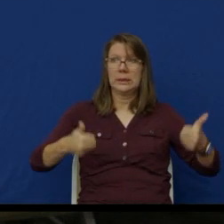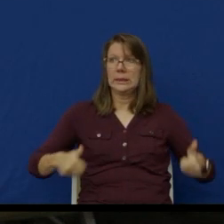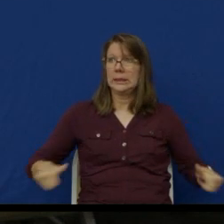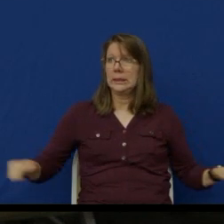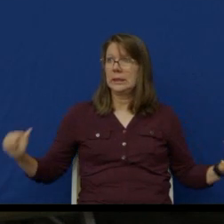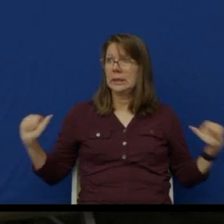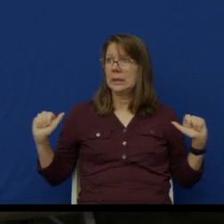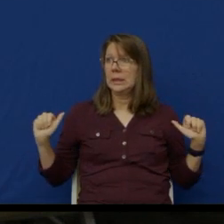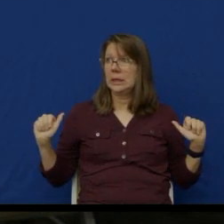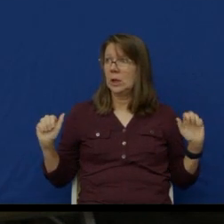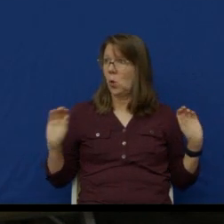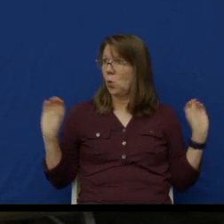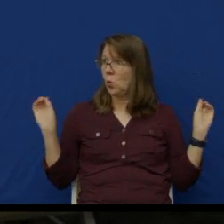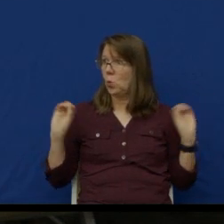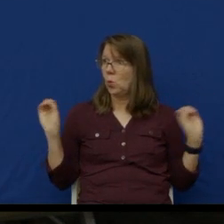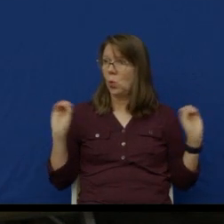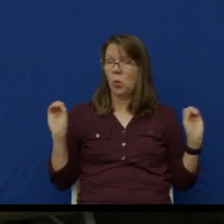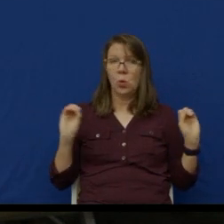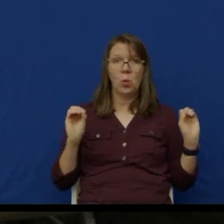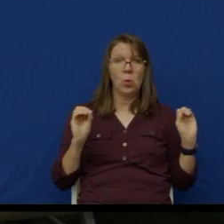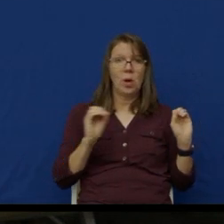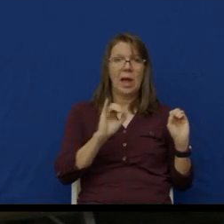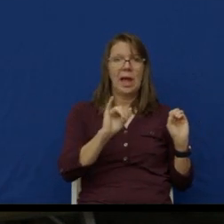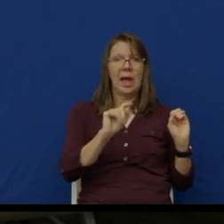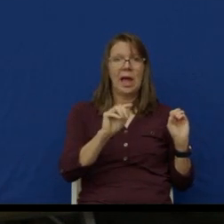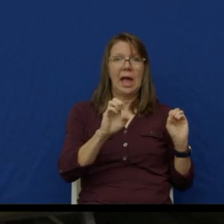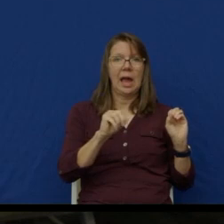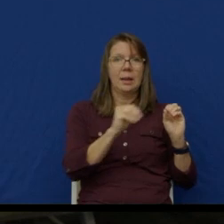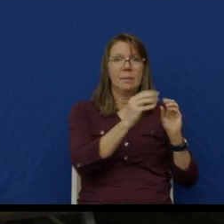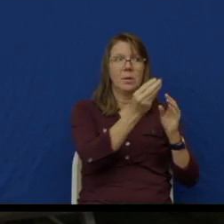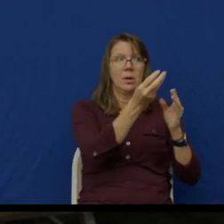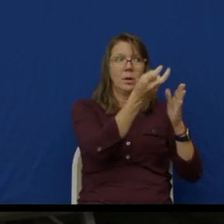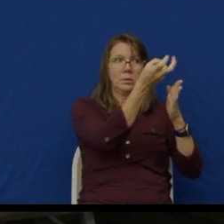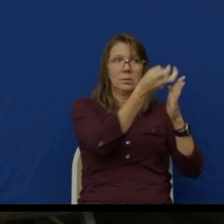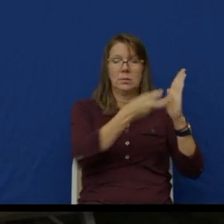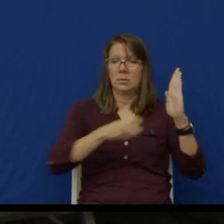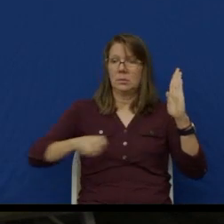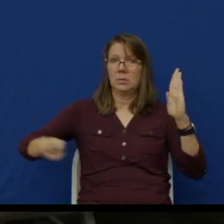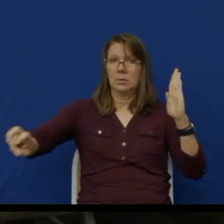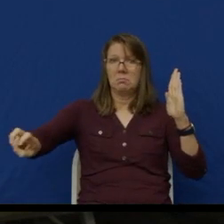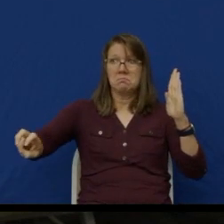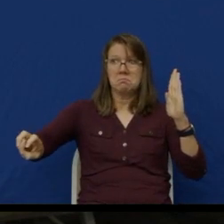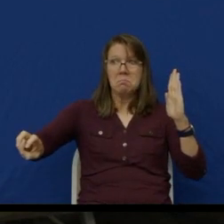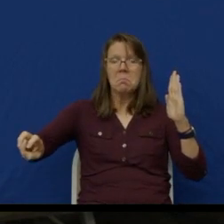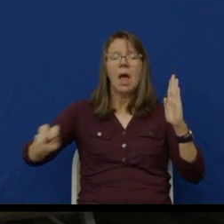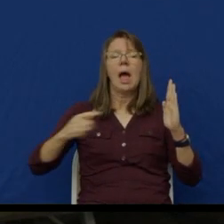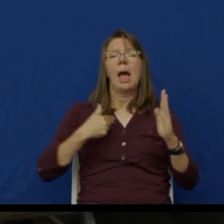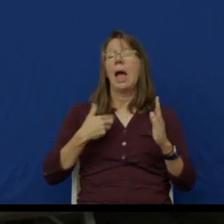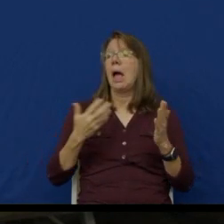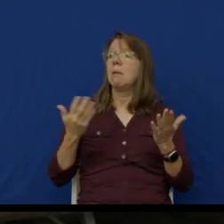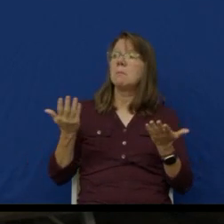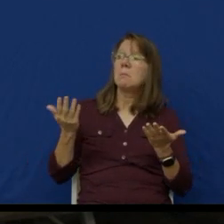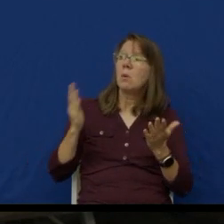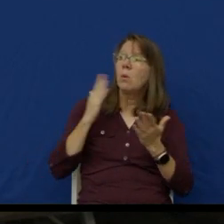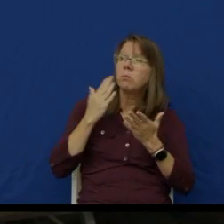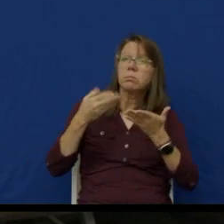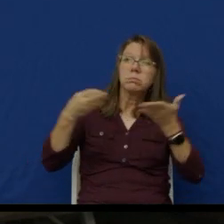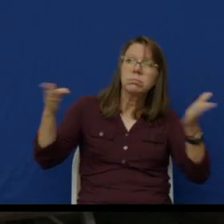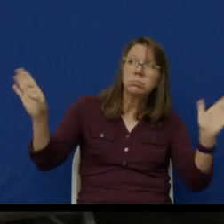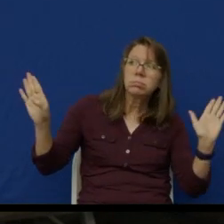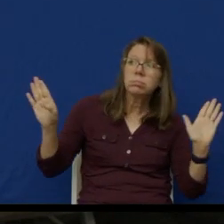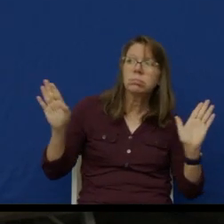If there are no items to be moved, I would ask the board to entertain a motion to approve all the items on the